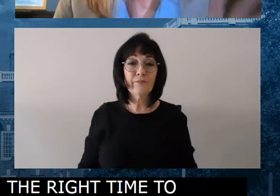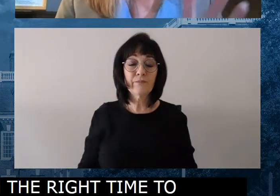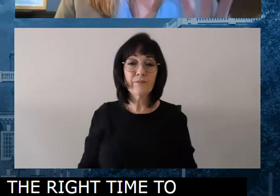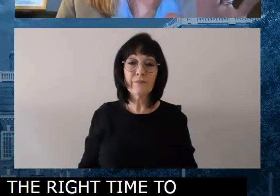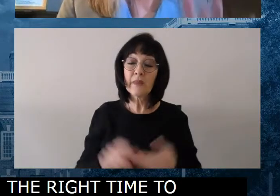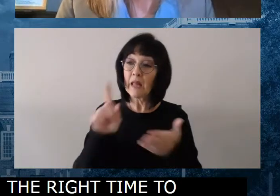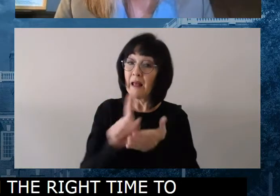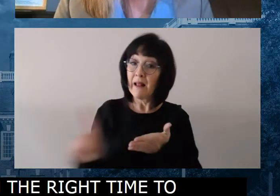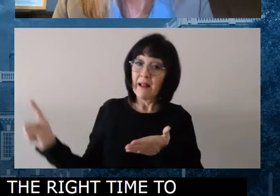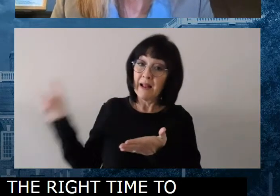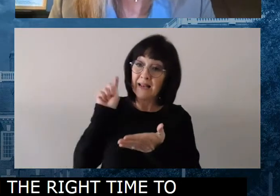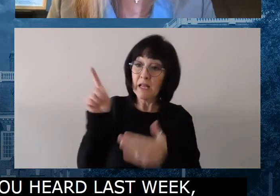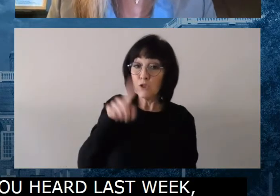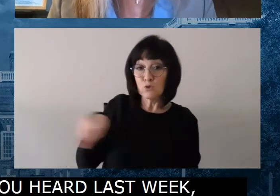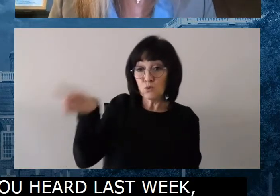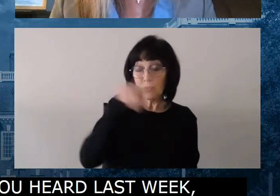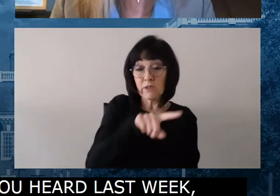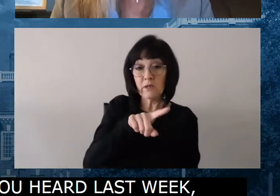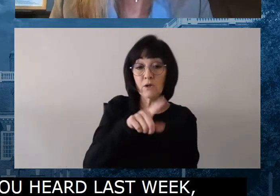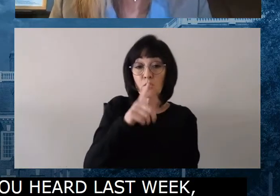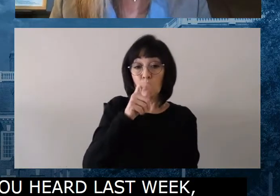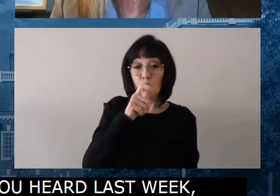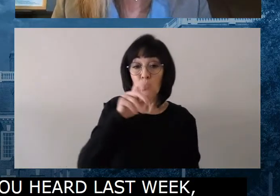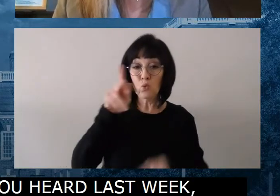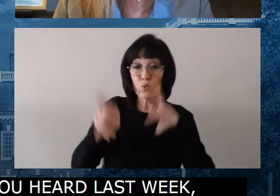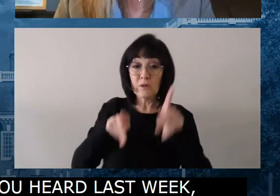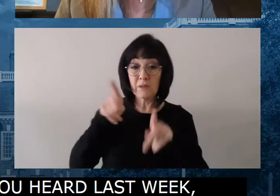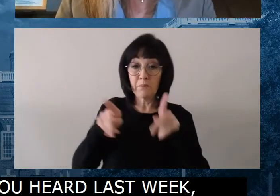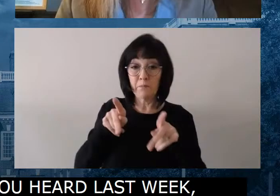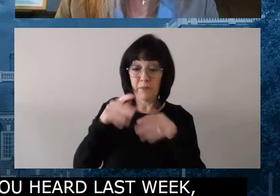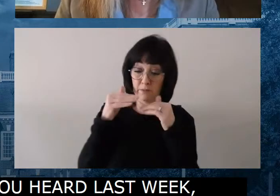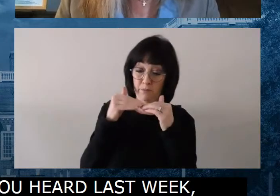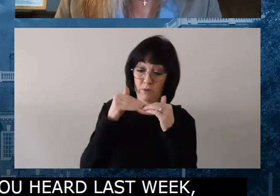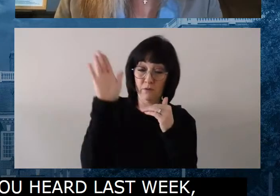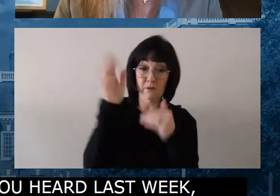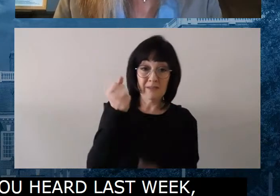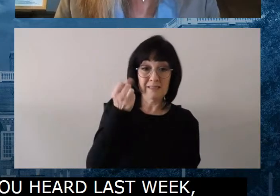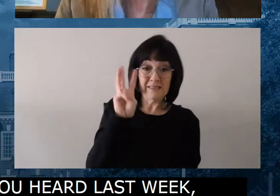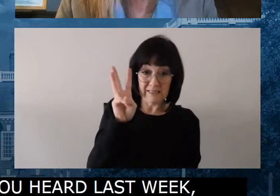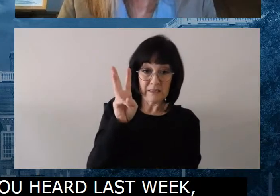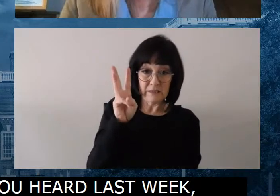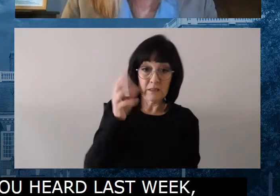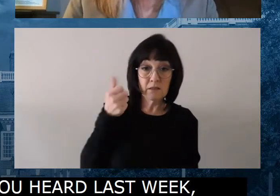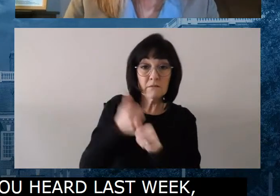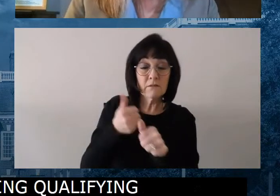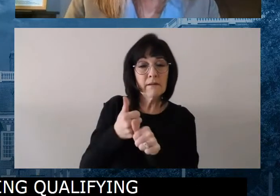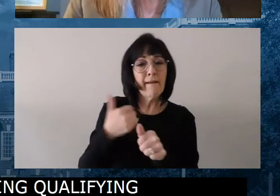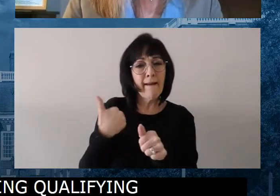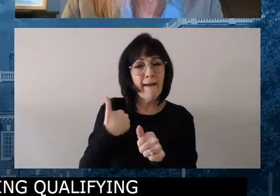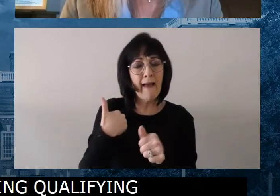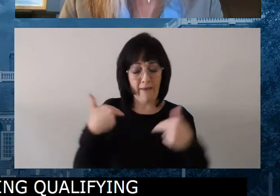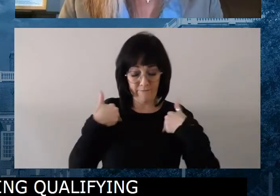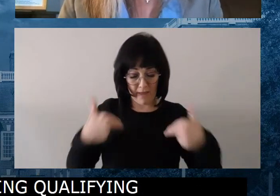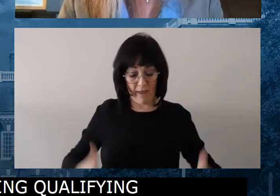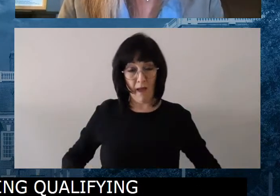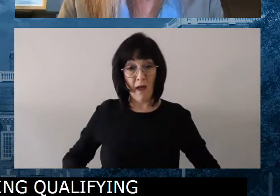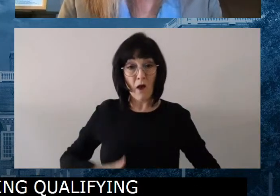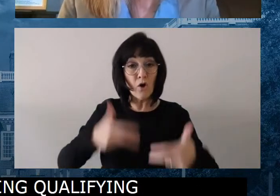those who have a chronic pre-existing qualifying condition who are age 16 and